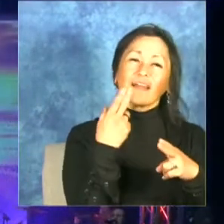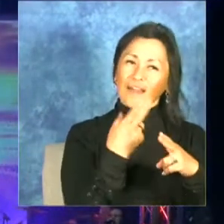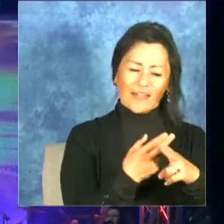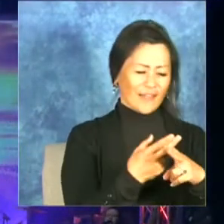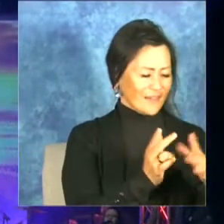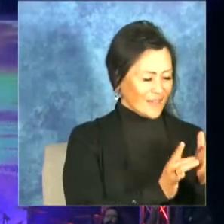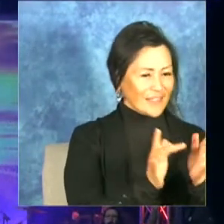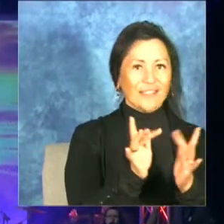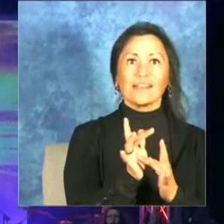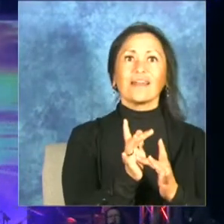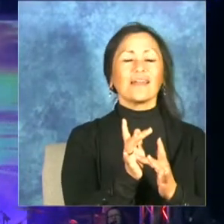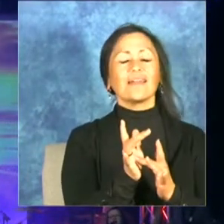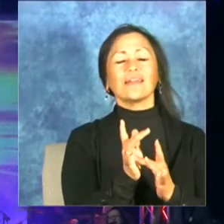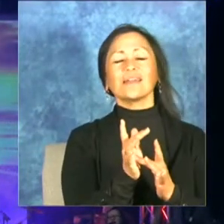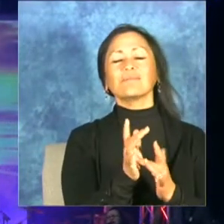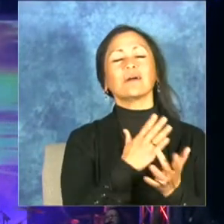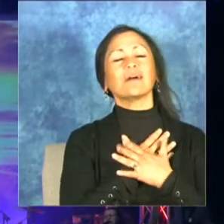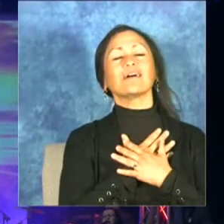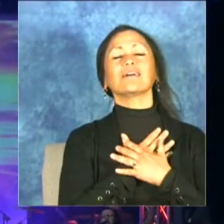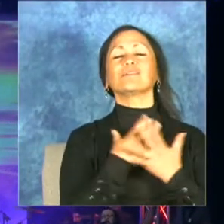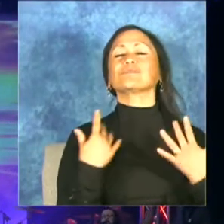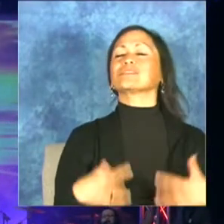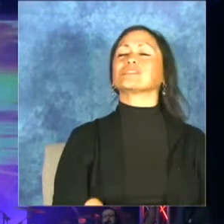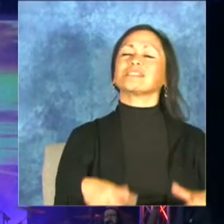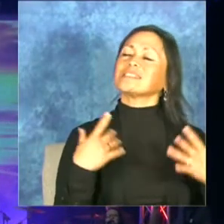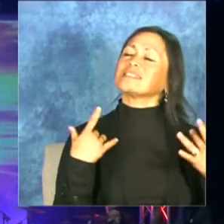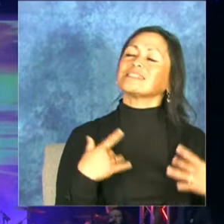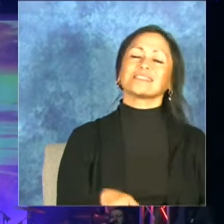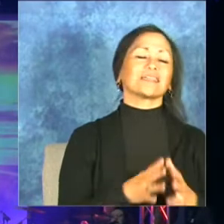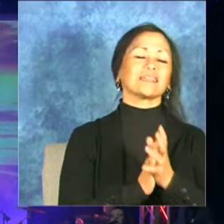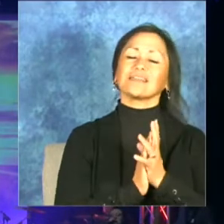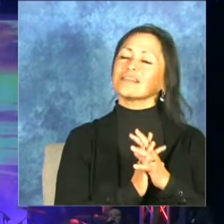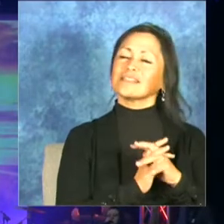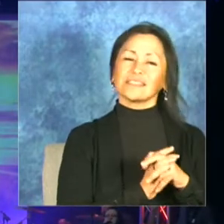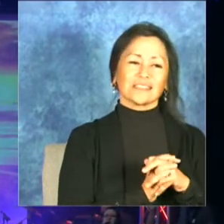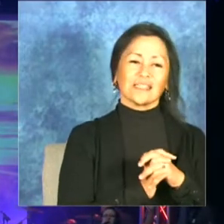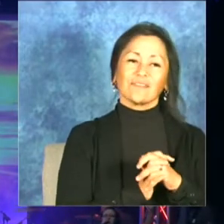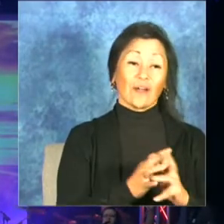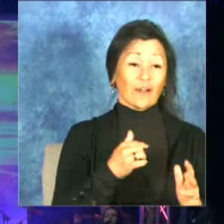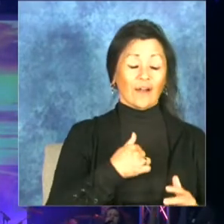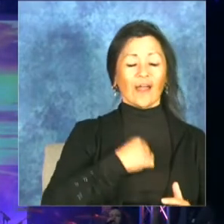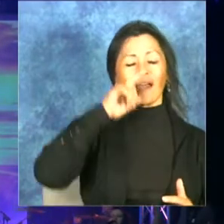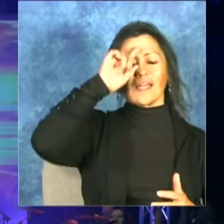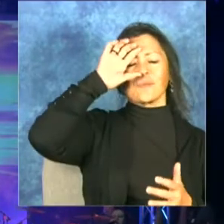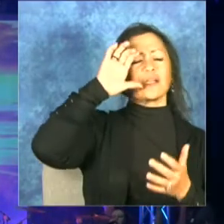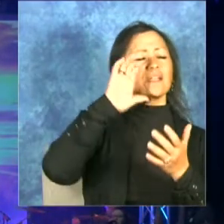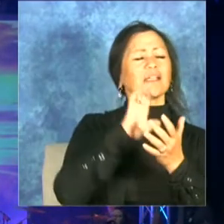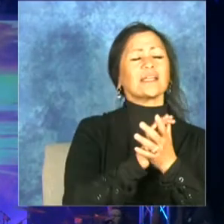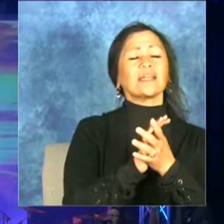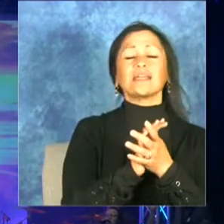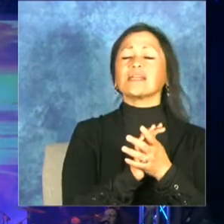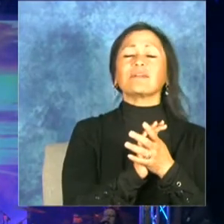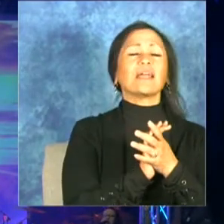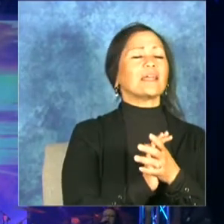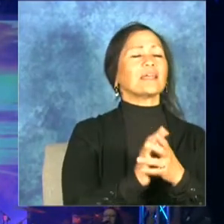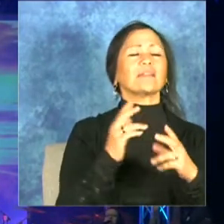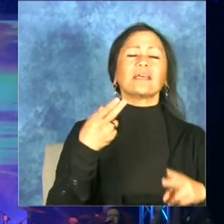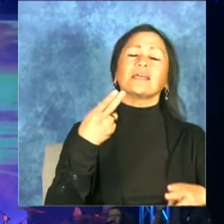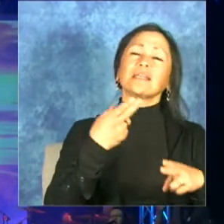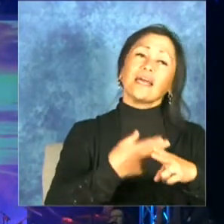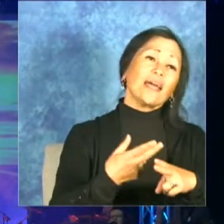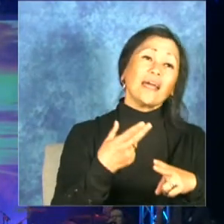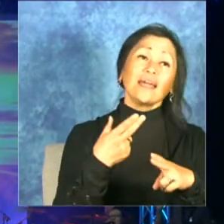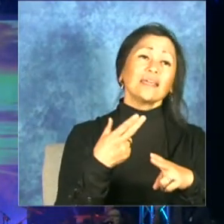believe in the name of Jesus. For I believe in